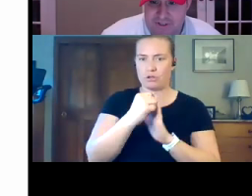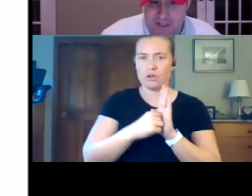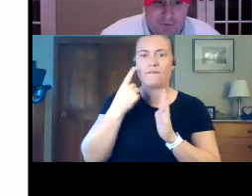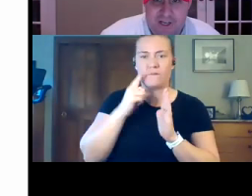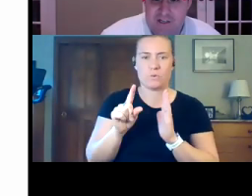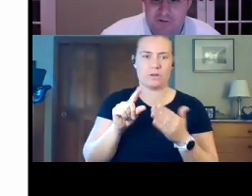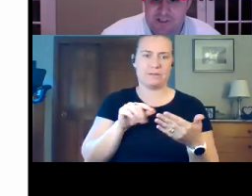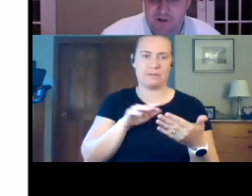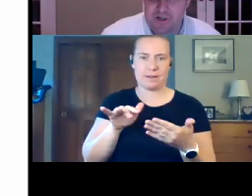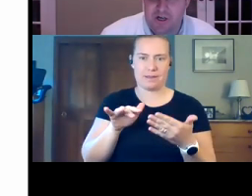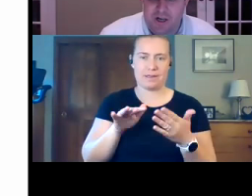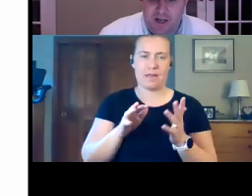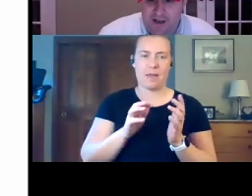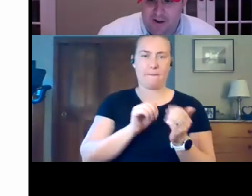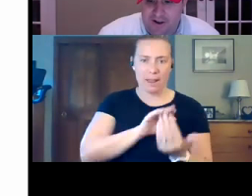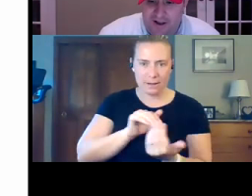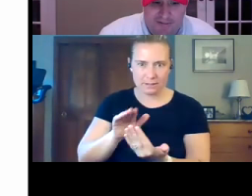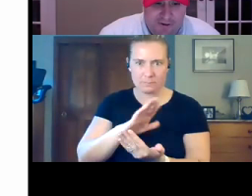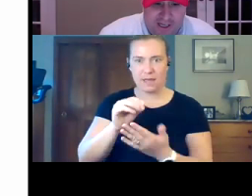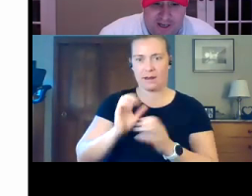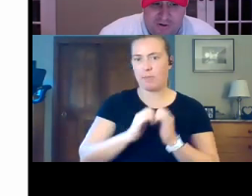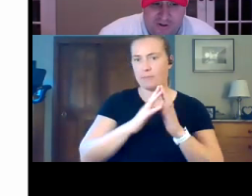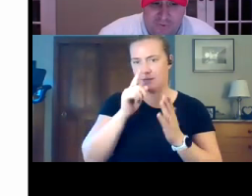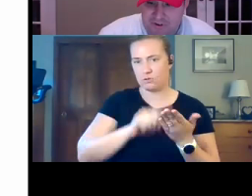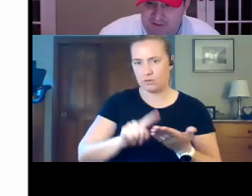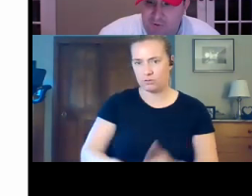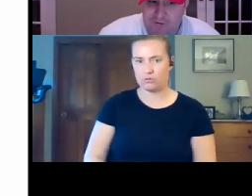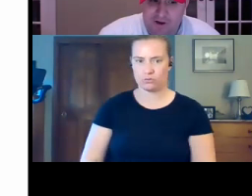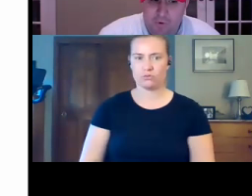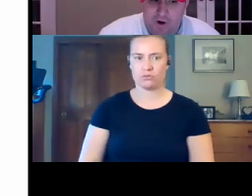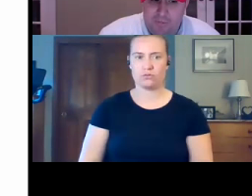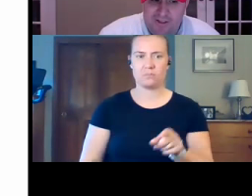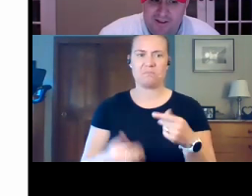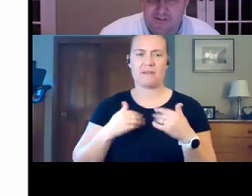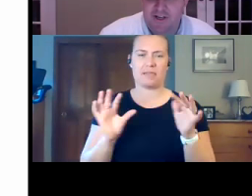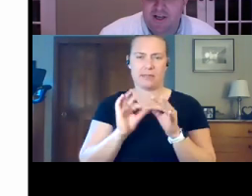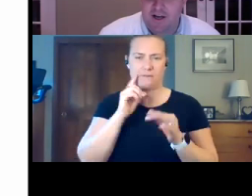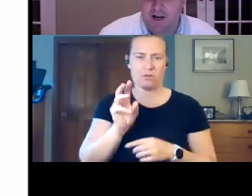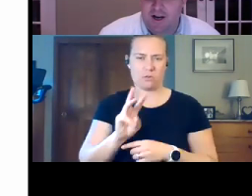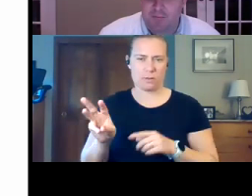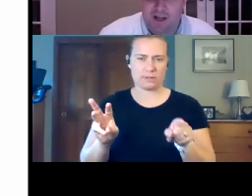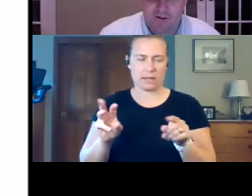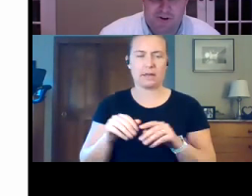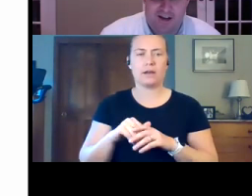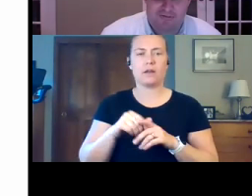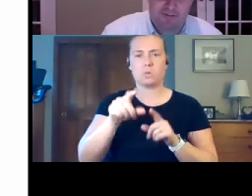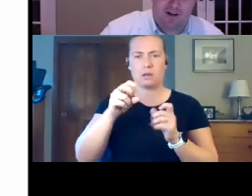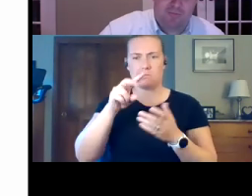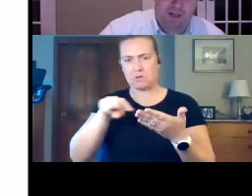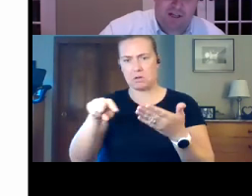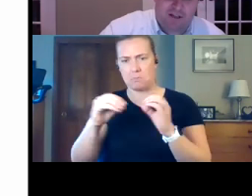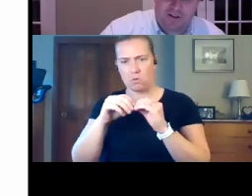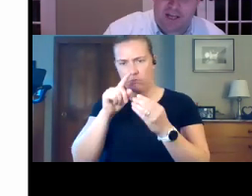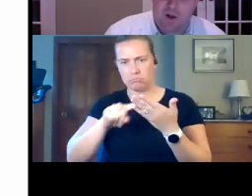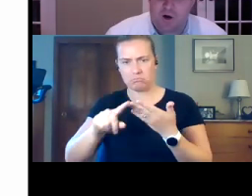mechanisms and implementation research. And I have a link here to the website if you want to read more about this. I also have